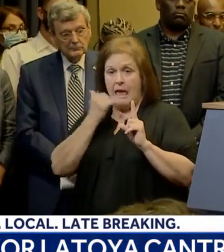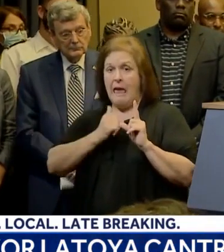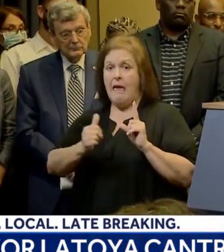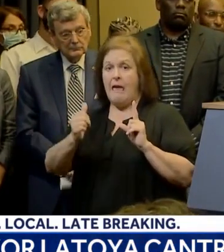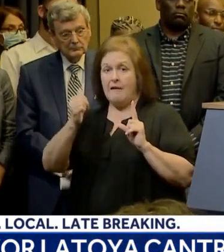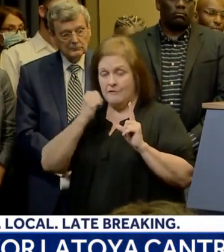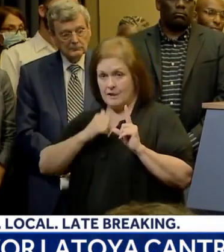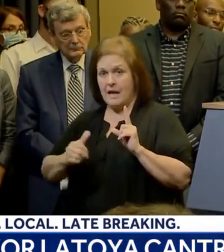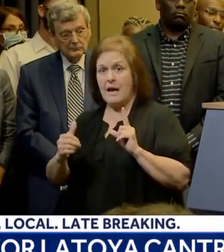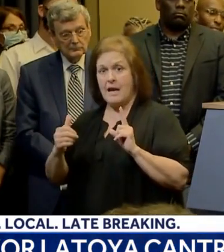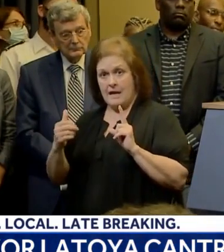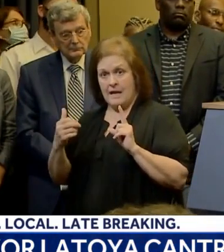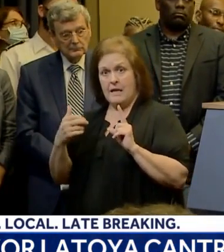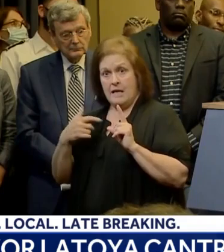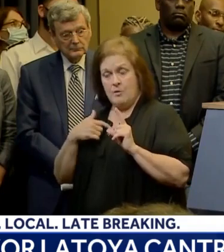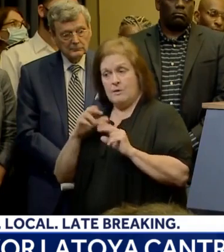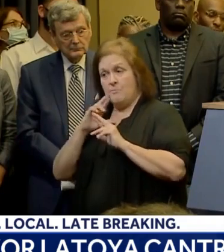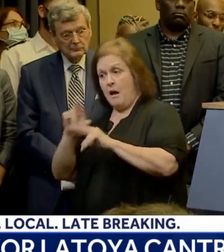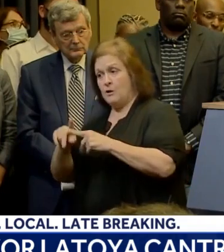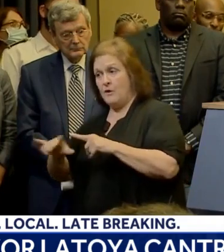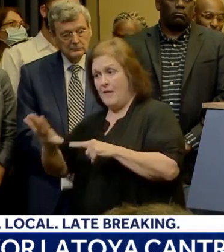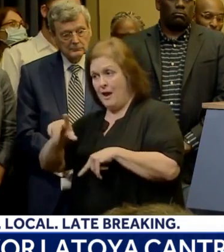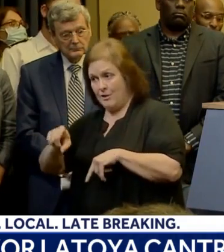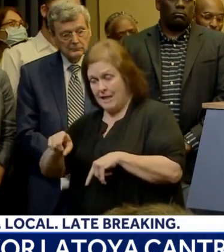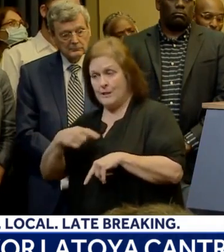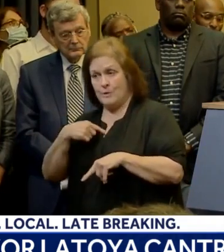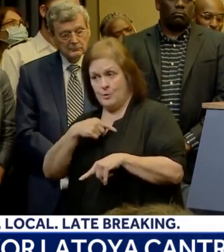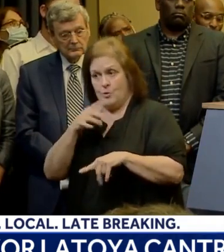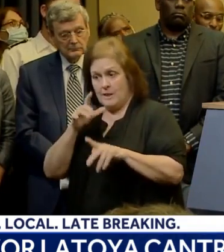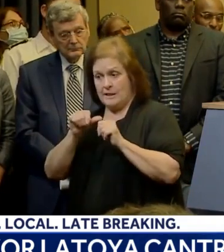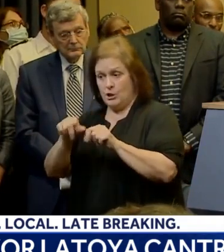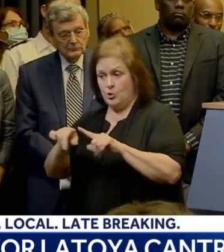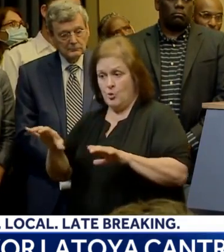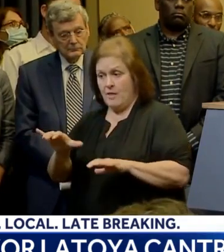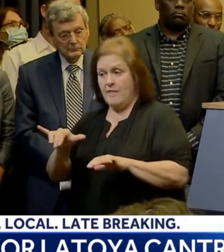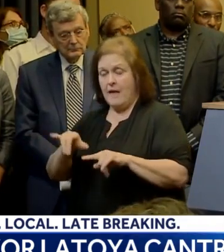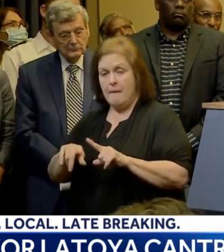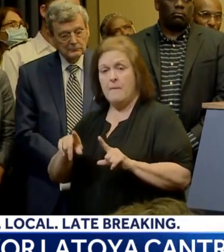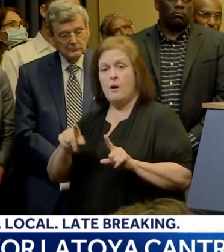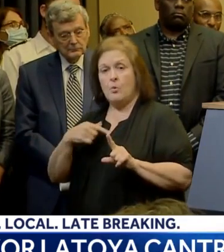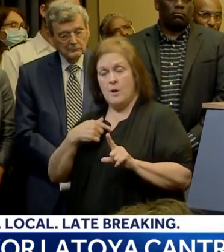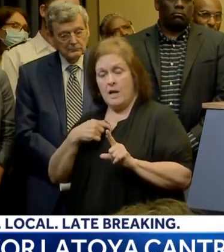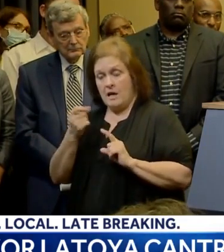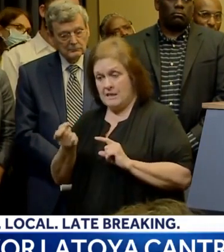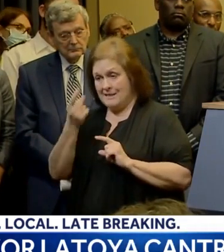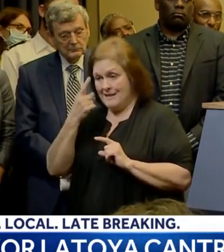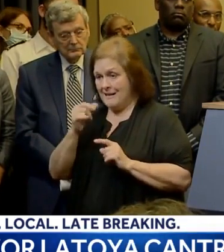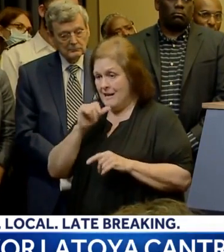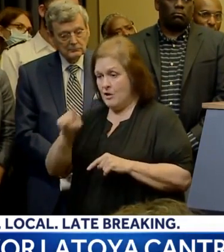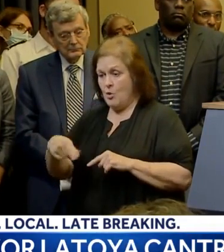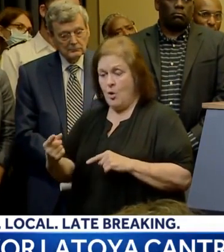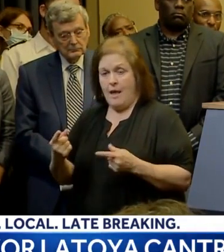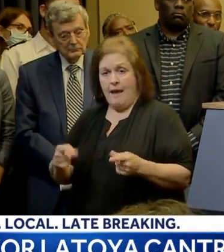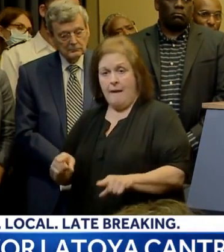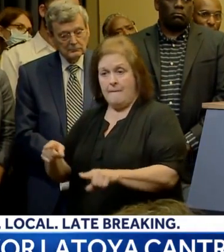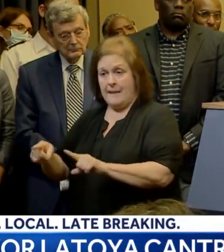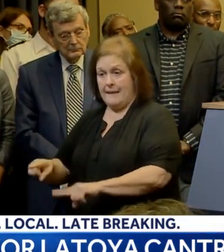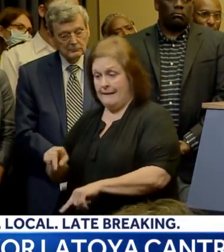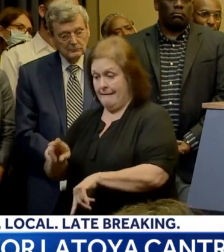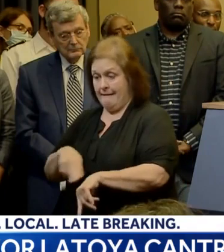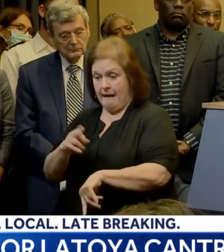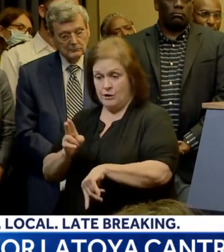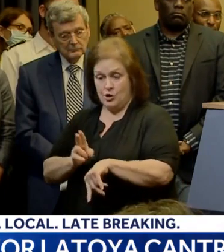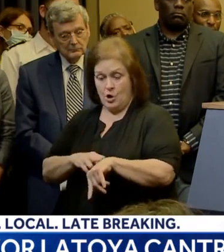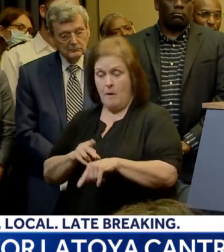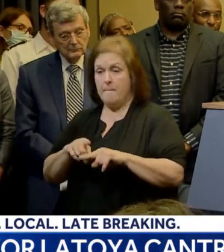respond to the needs, and we'll continue to do that. But we understand that this is not only happening